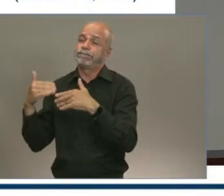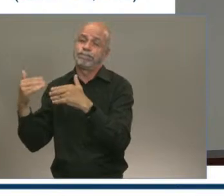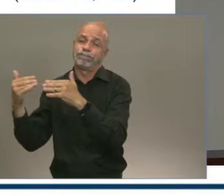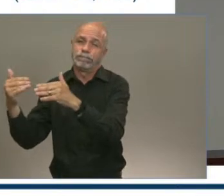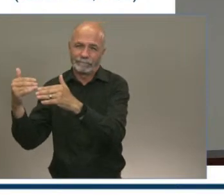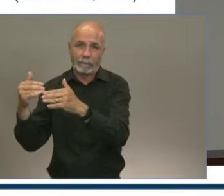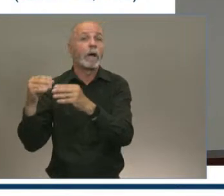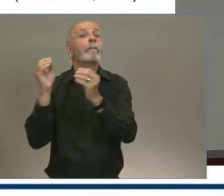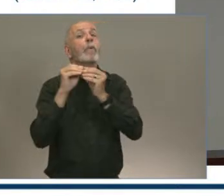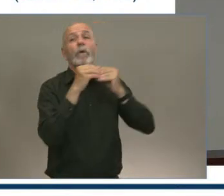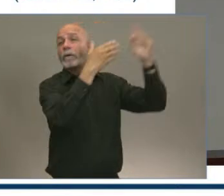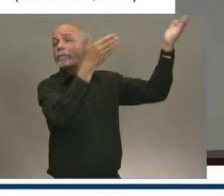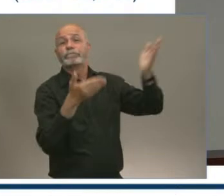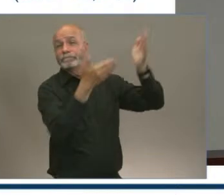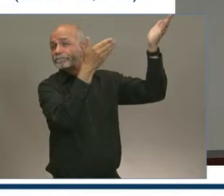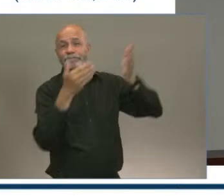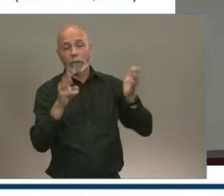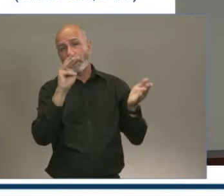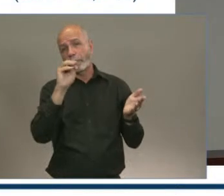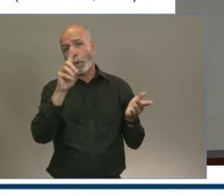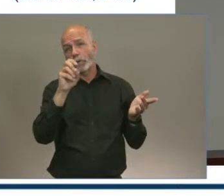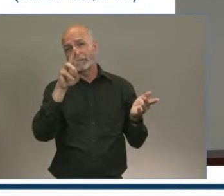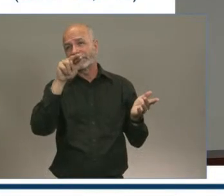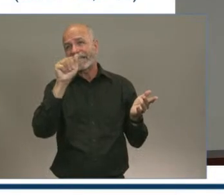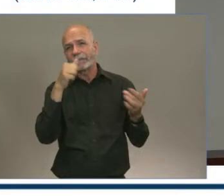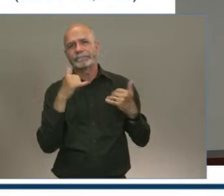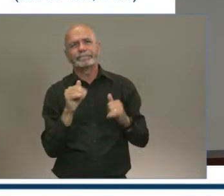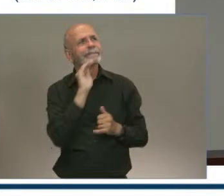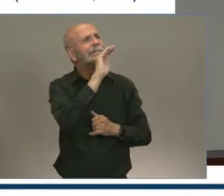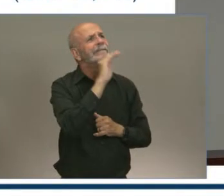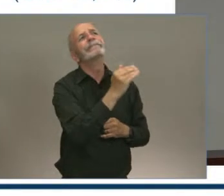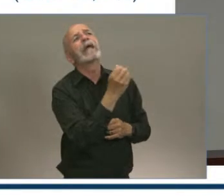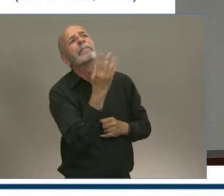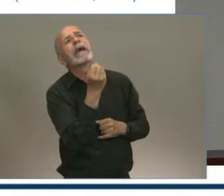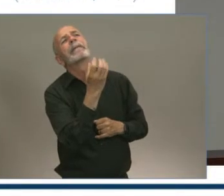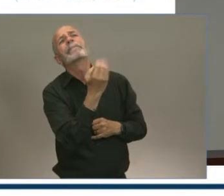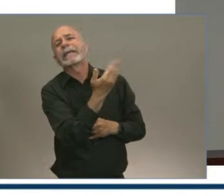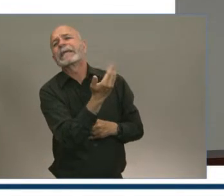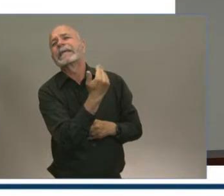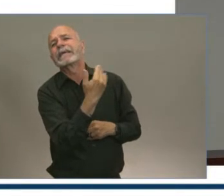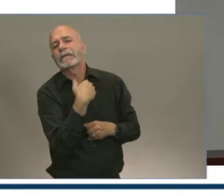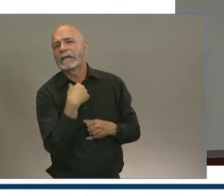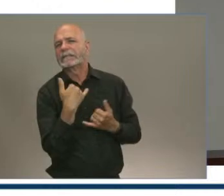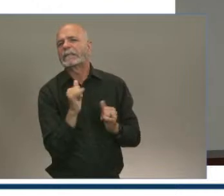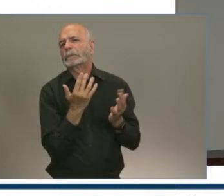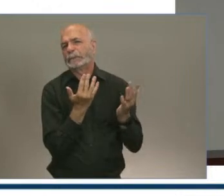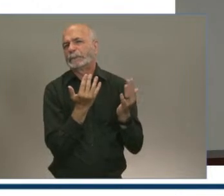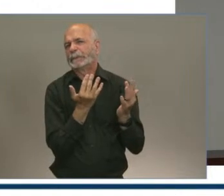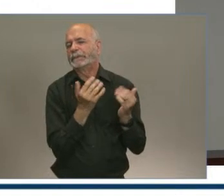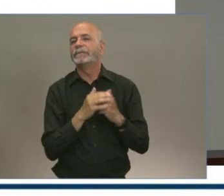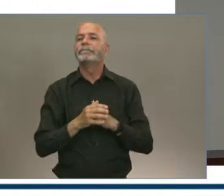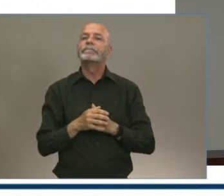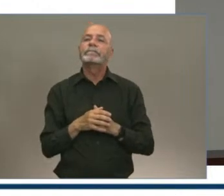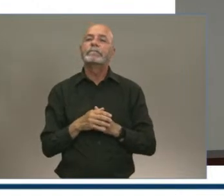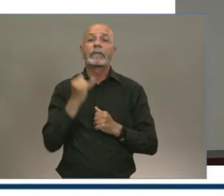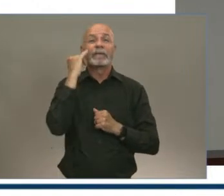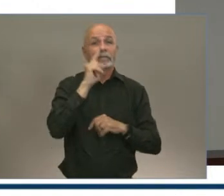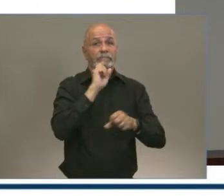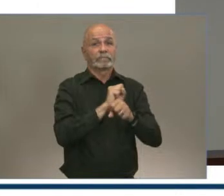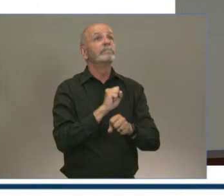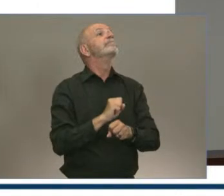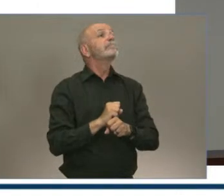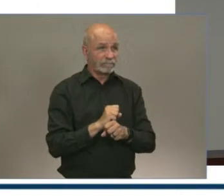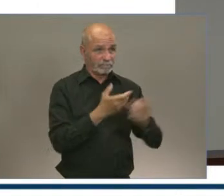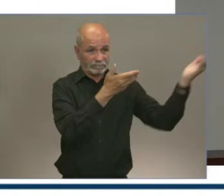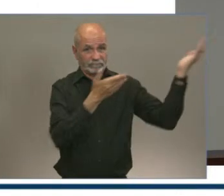Moderna arriving. We're still waiting for final details of amounts and dates, but extra vaccine is always good news. I